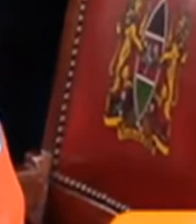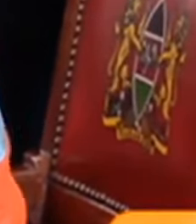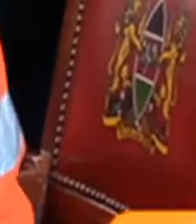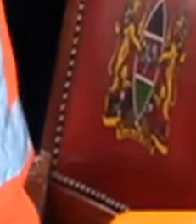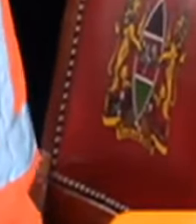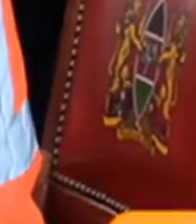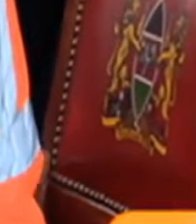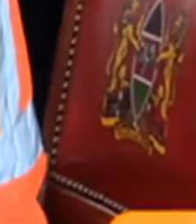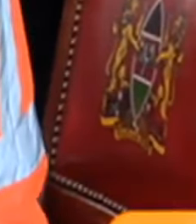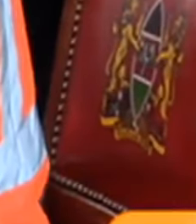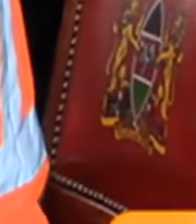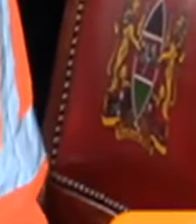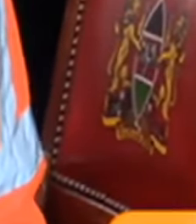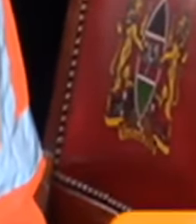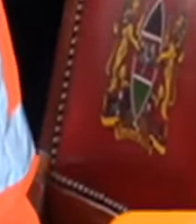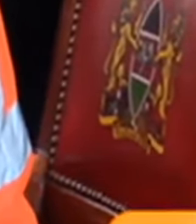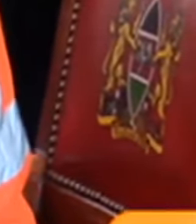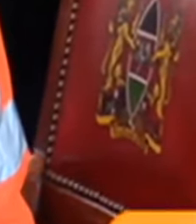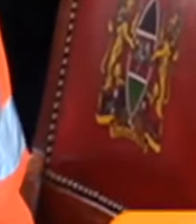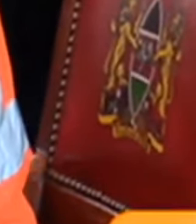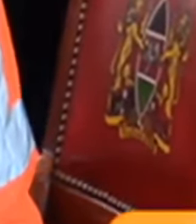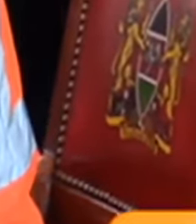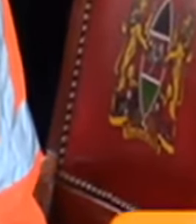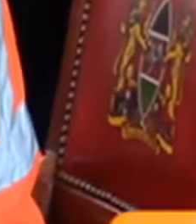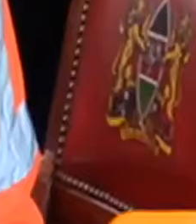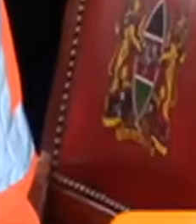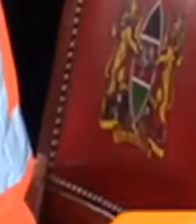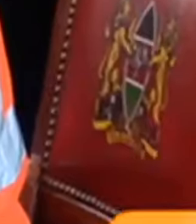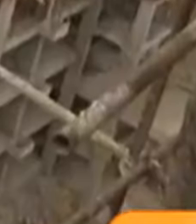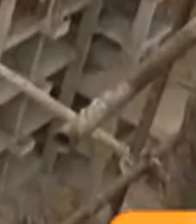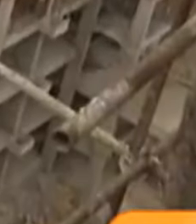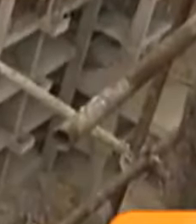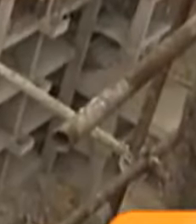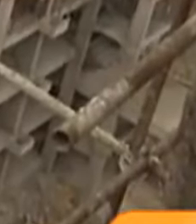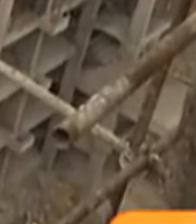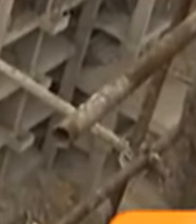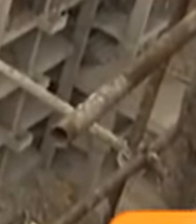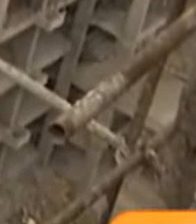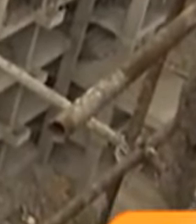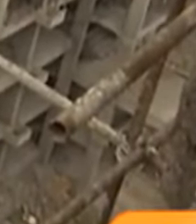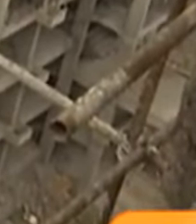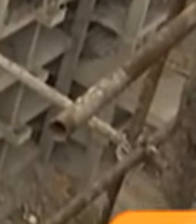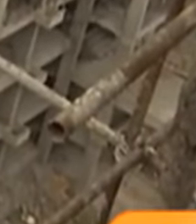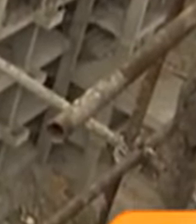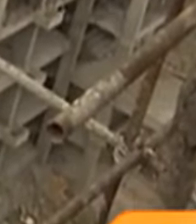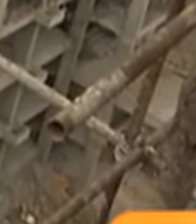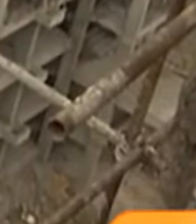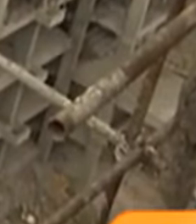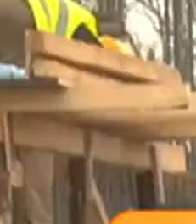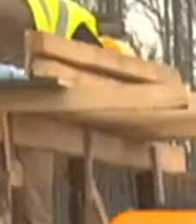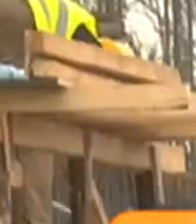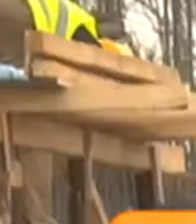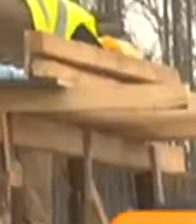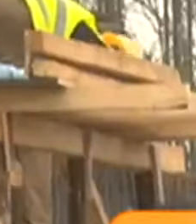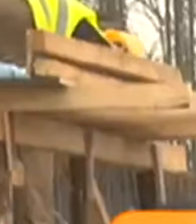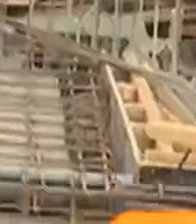has insisted on taking the most controversial taxation route, despite challenges on political podiums and in courts, where a three-judge